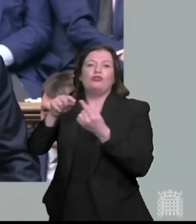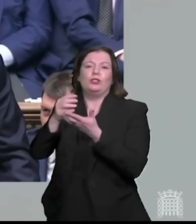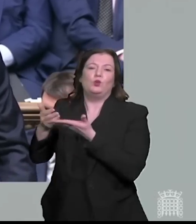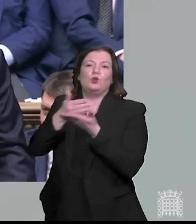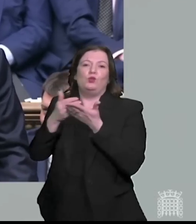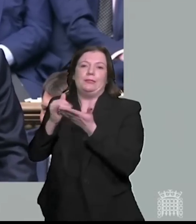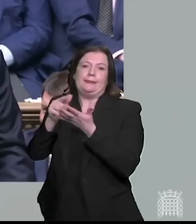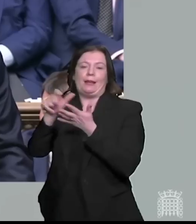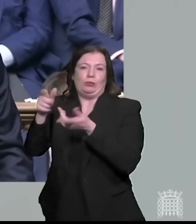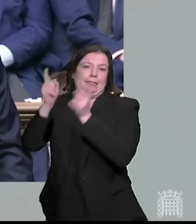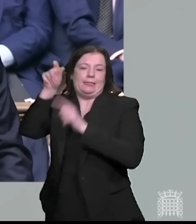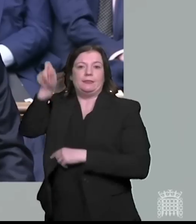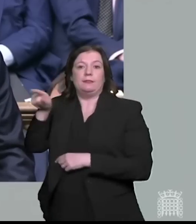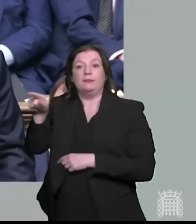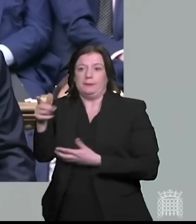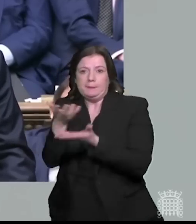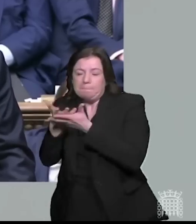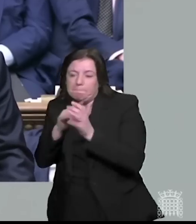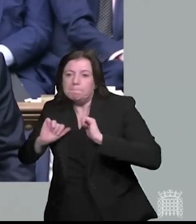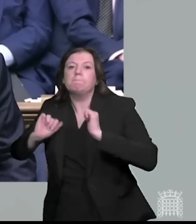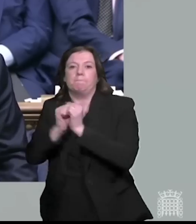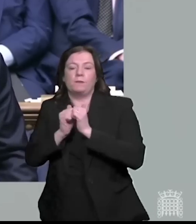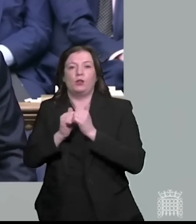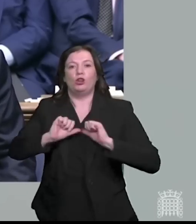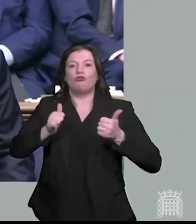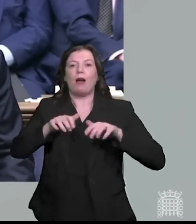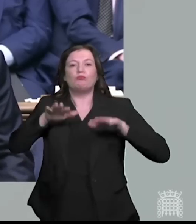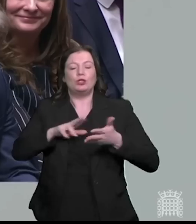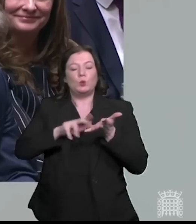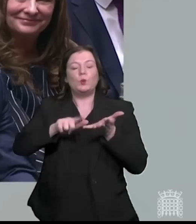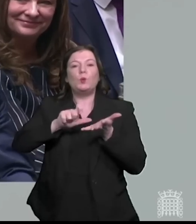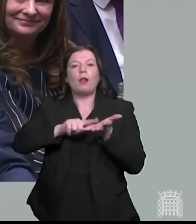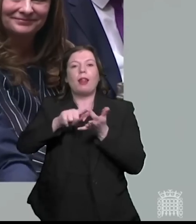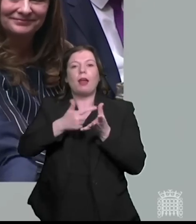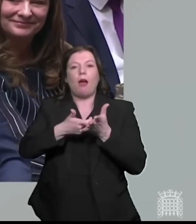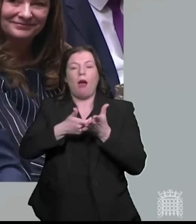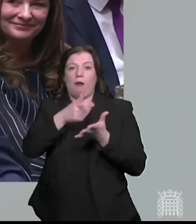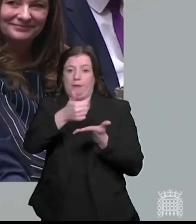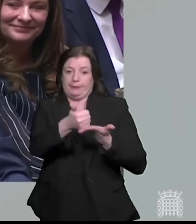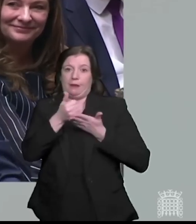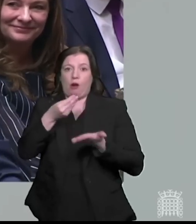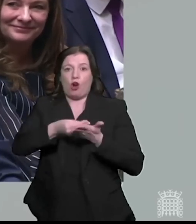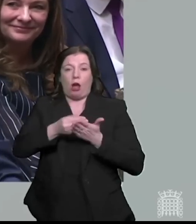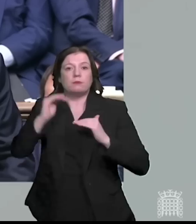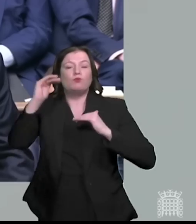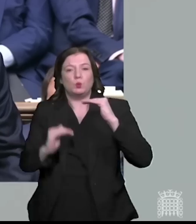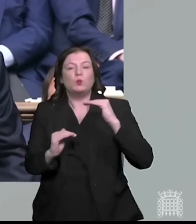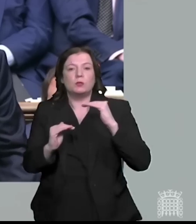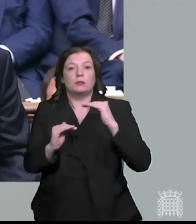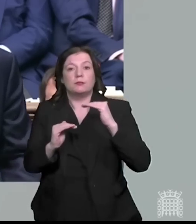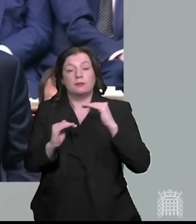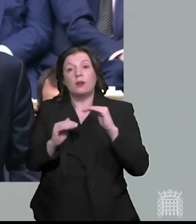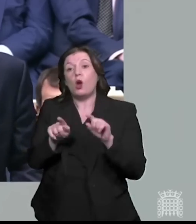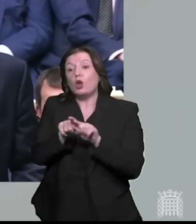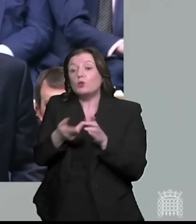Secretary, I am announcing the launch of Great British Nuclear, which will bring down costs and provide